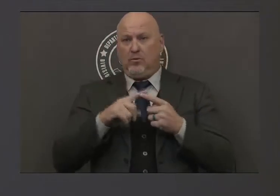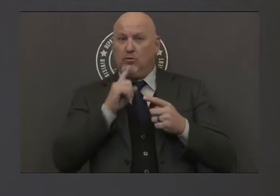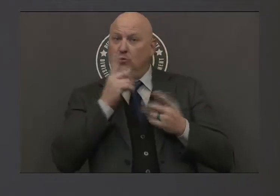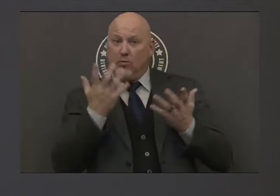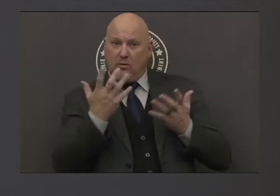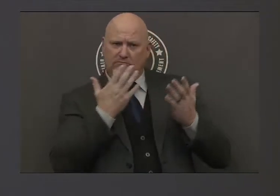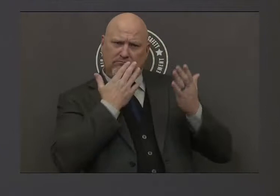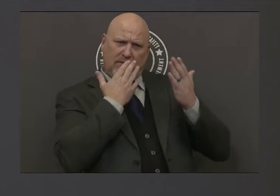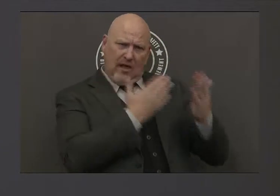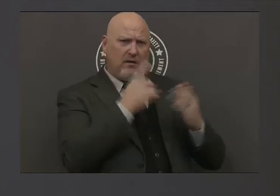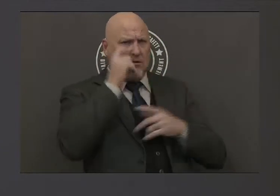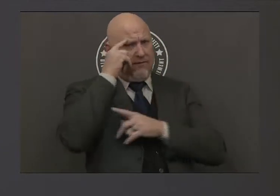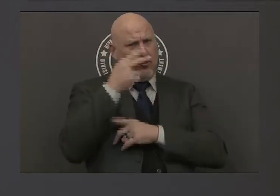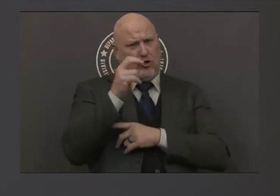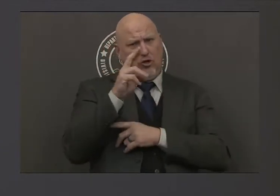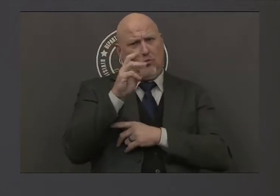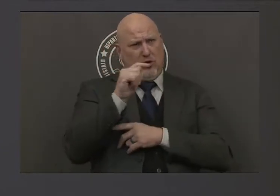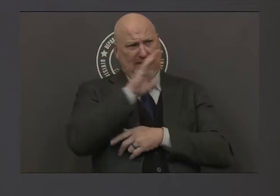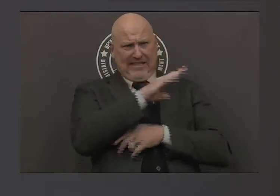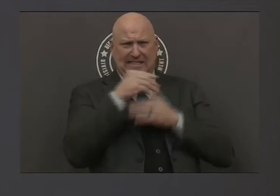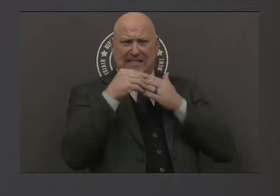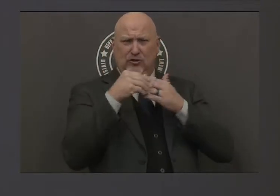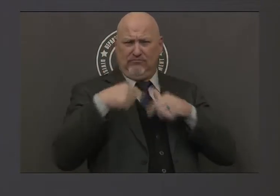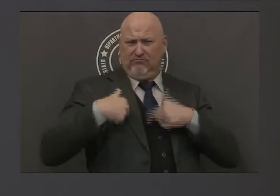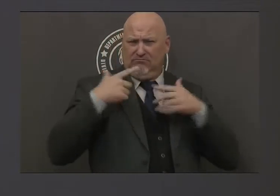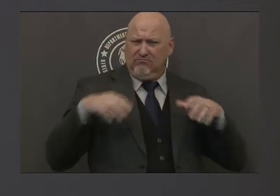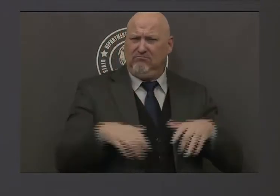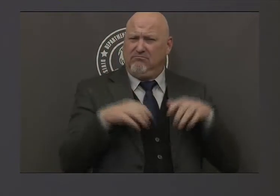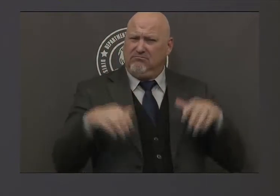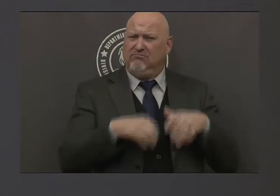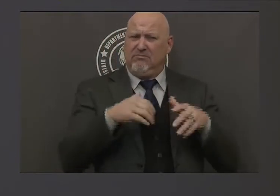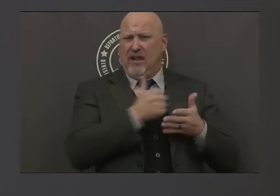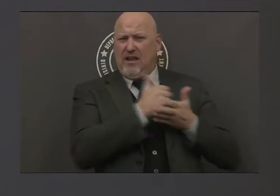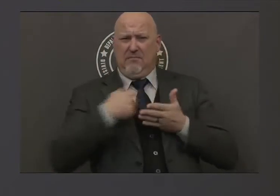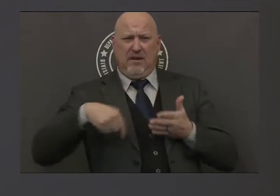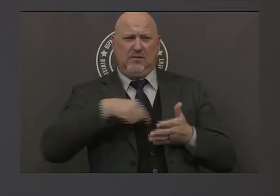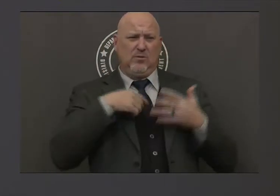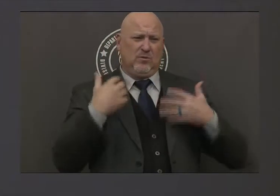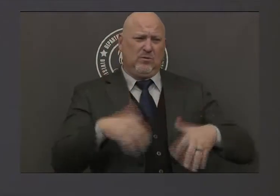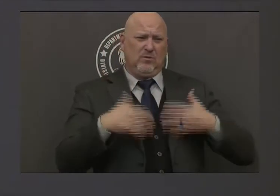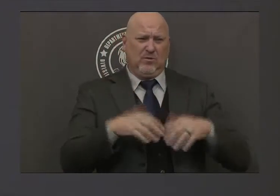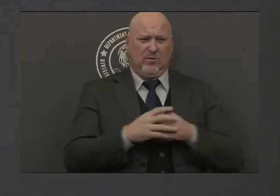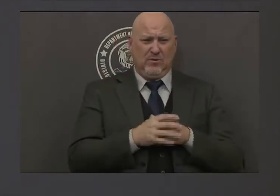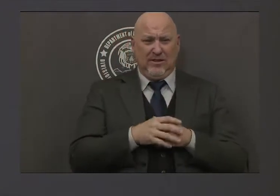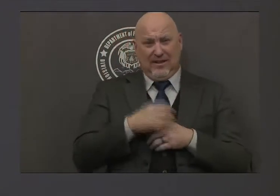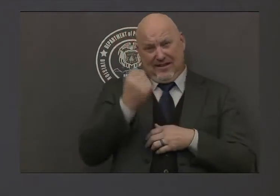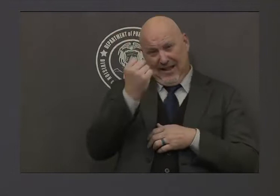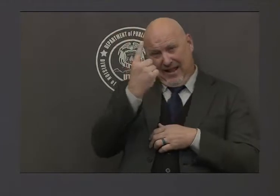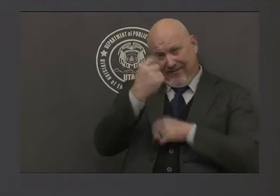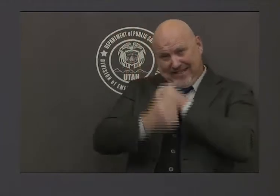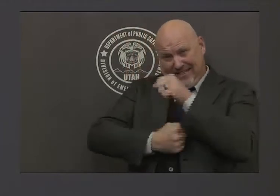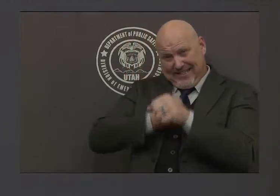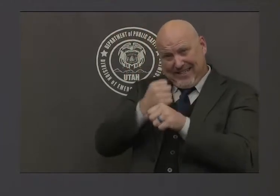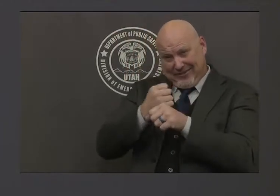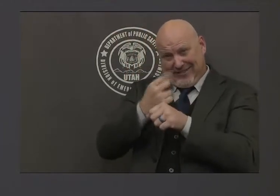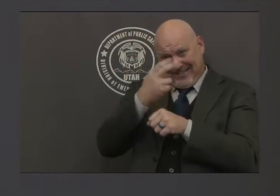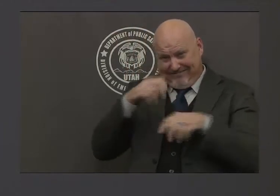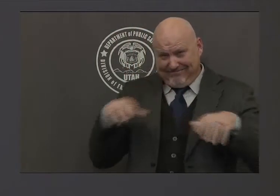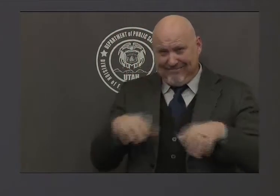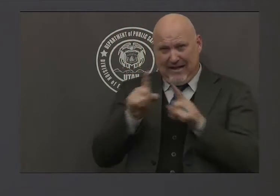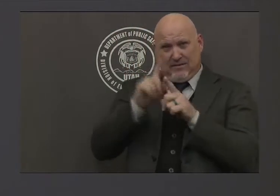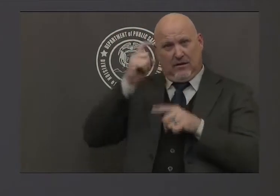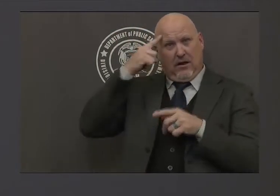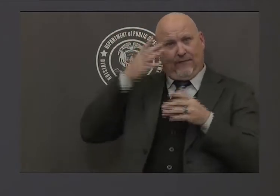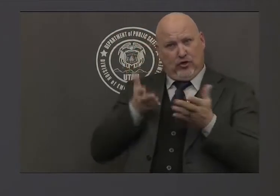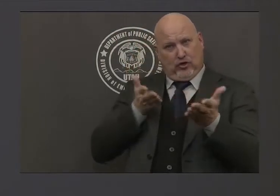leadership over these the past 11 plus years, and especially over the past 9